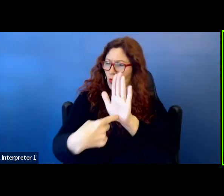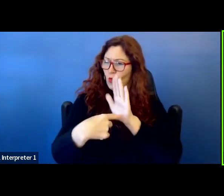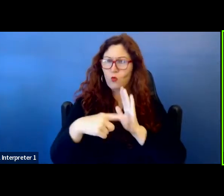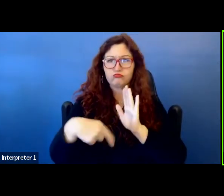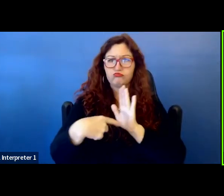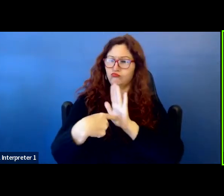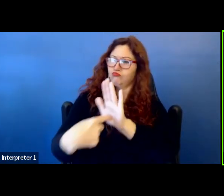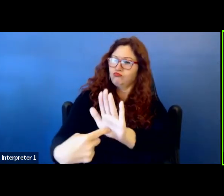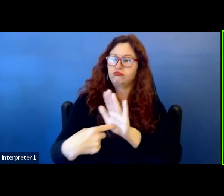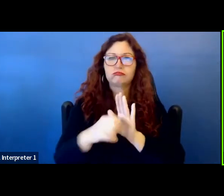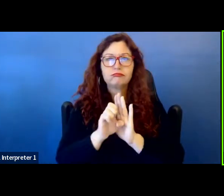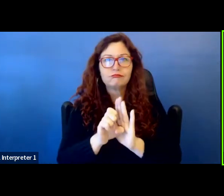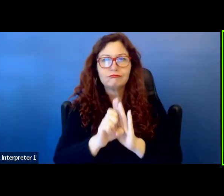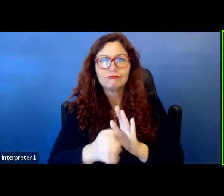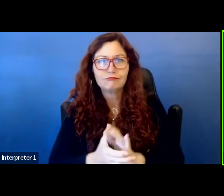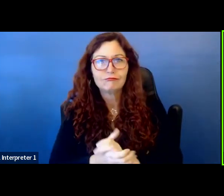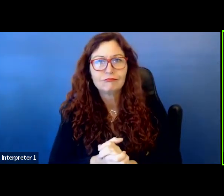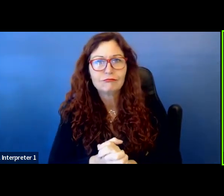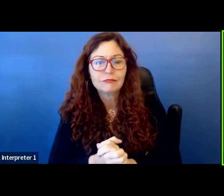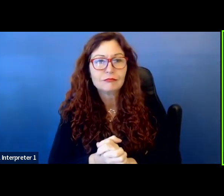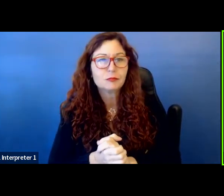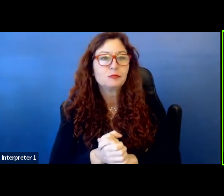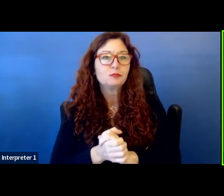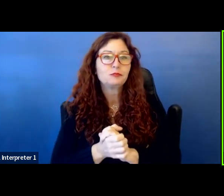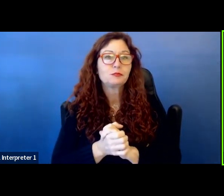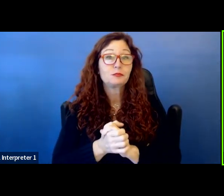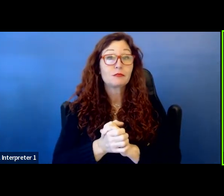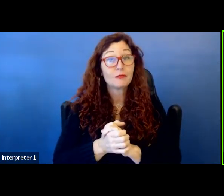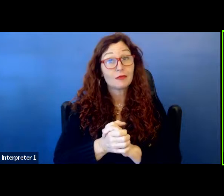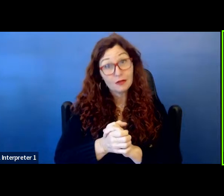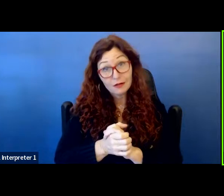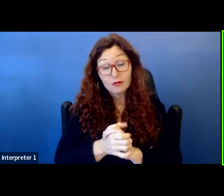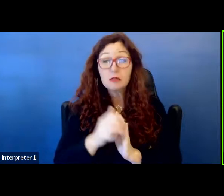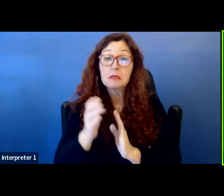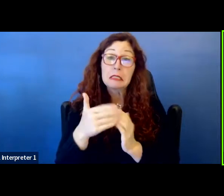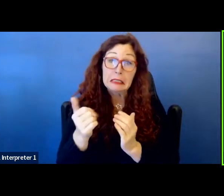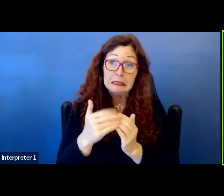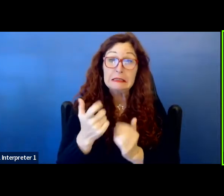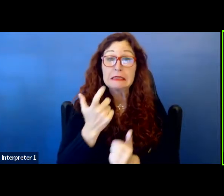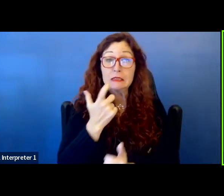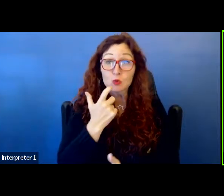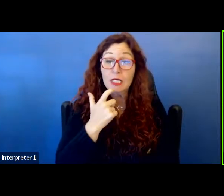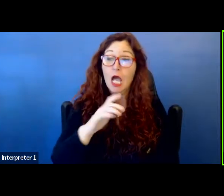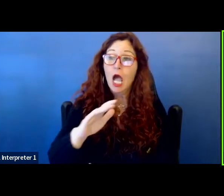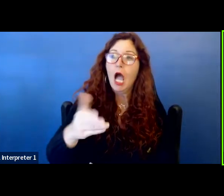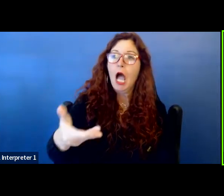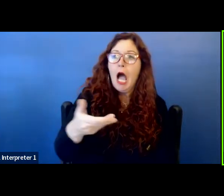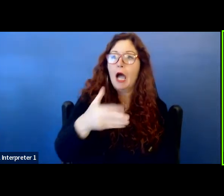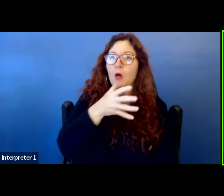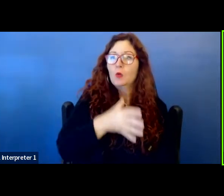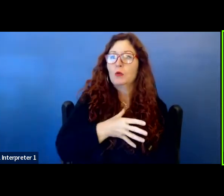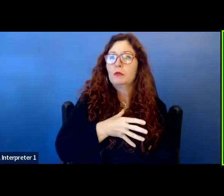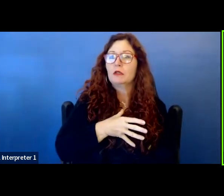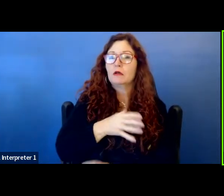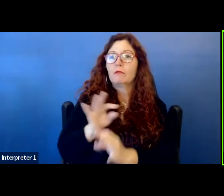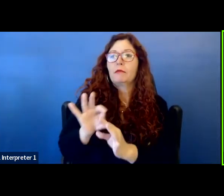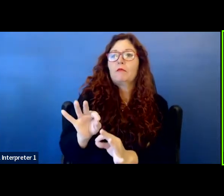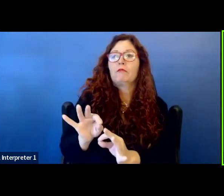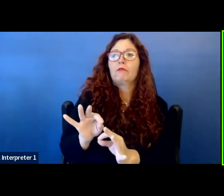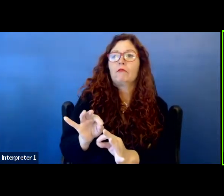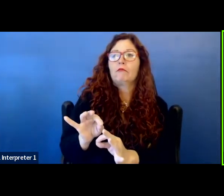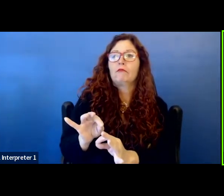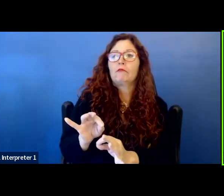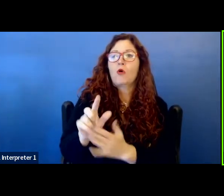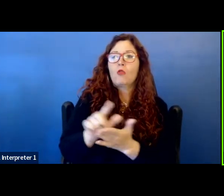thing to hire a woman to meet your required goals and in the same